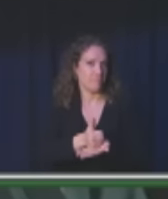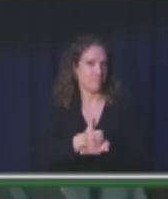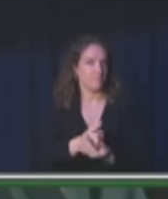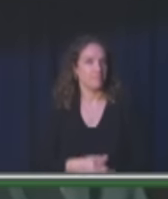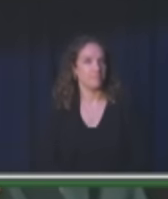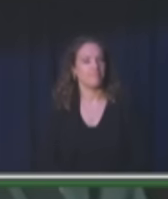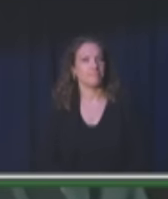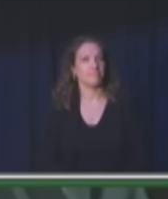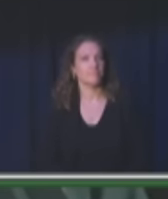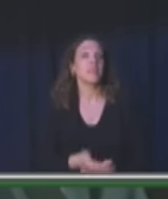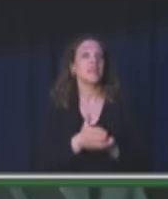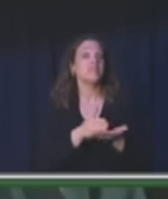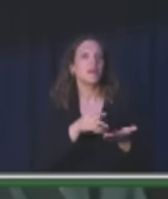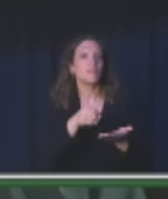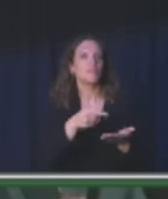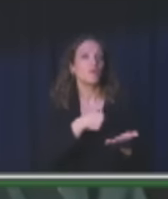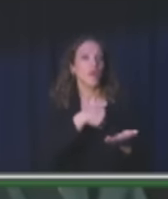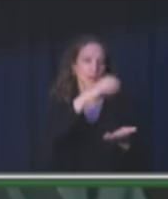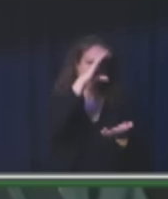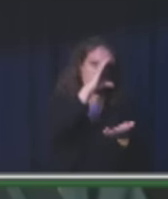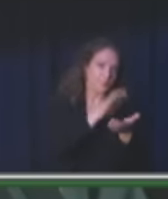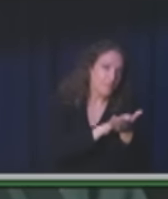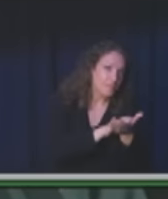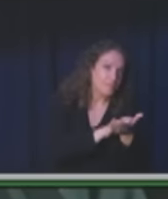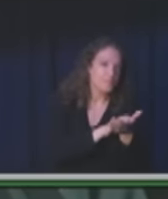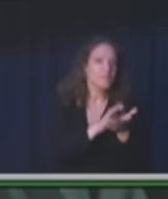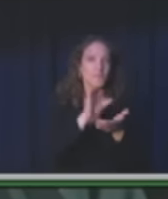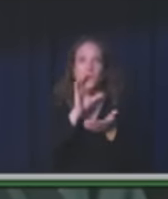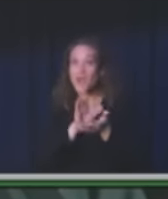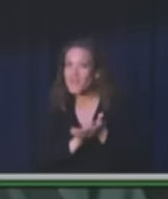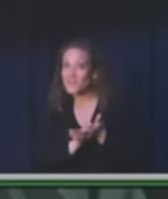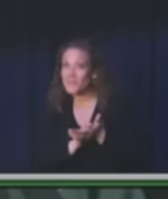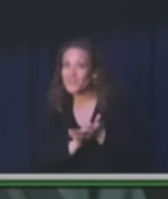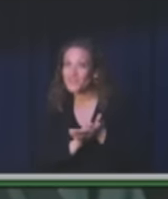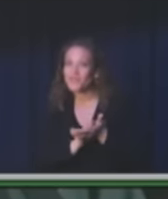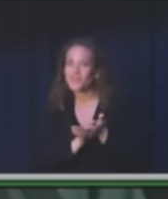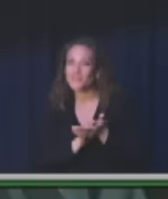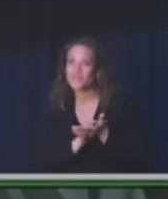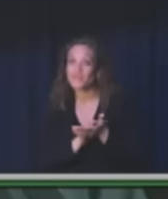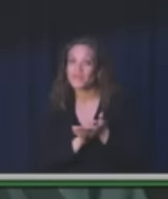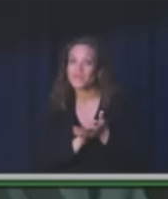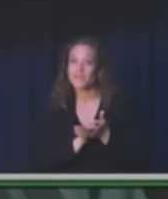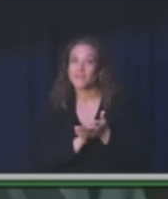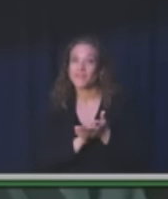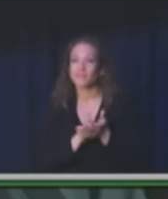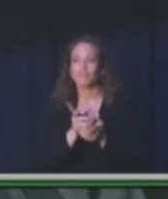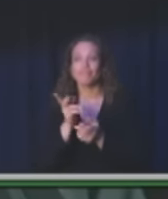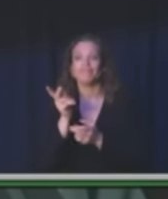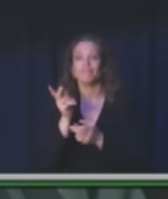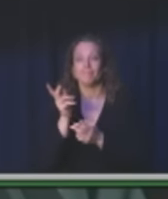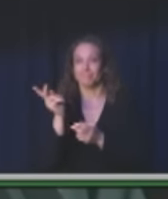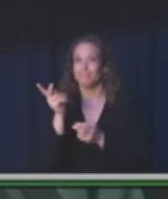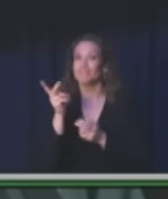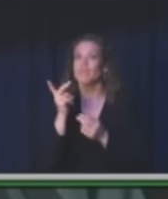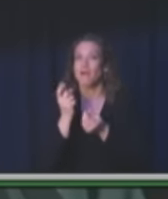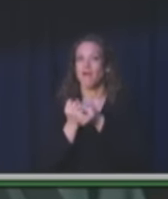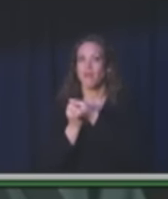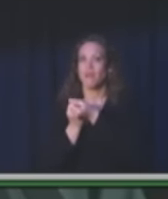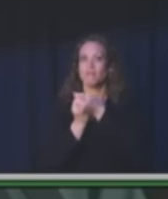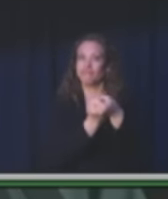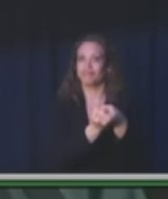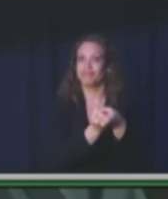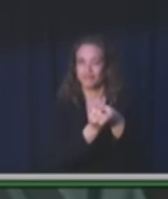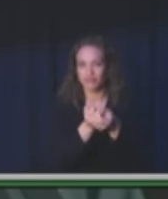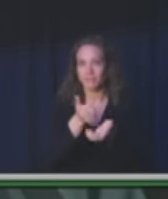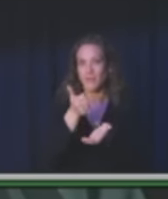Some of you had a hubby or a wife who helped you so that